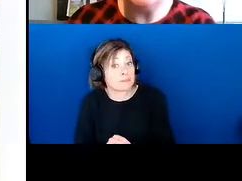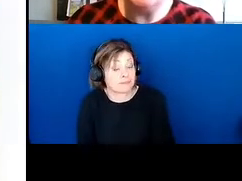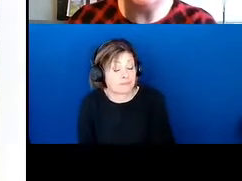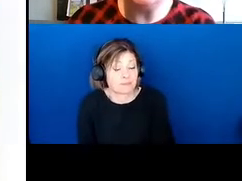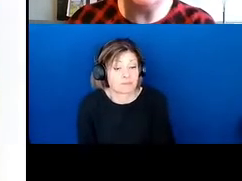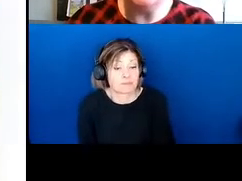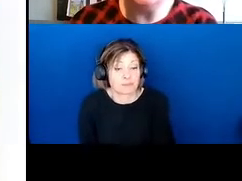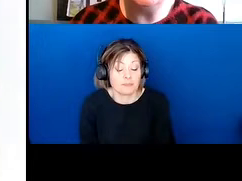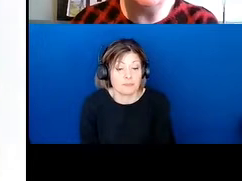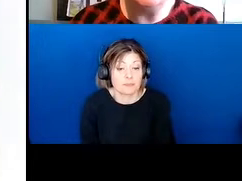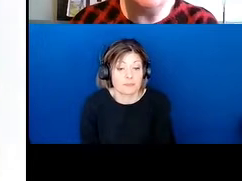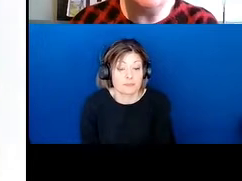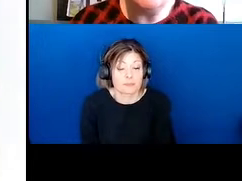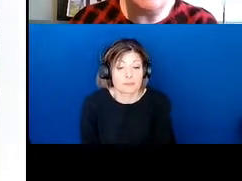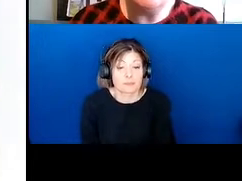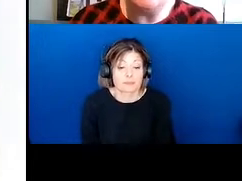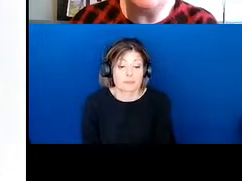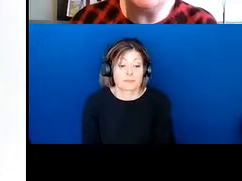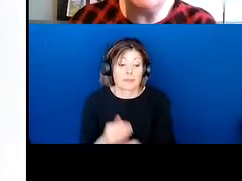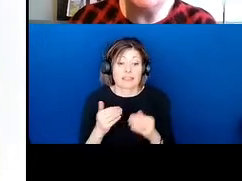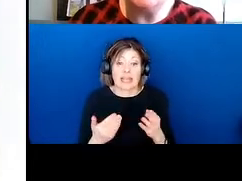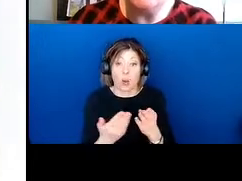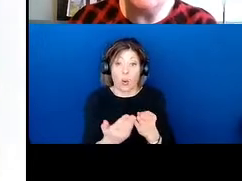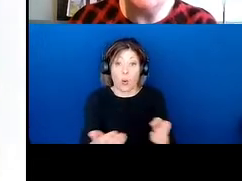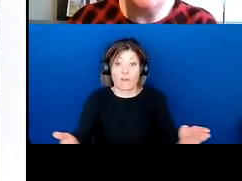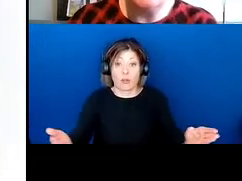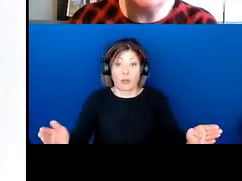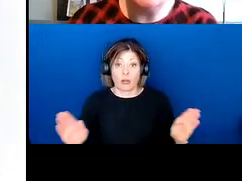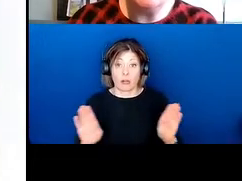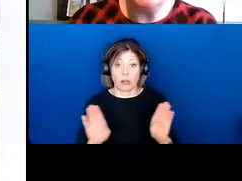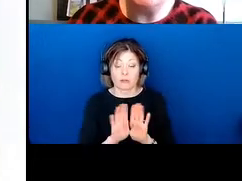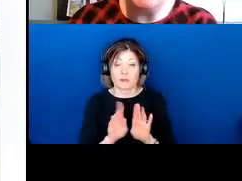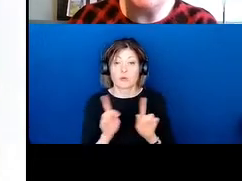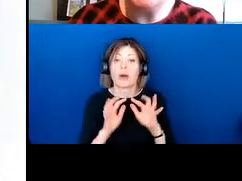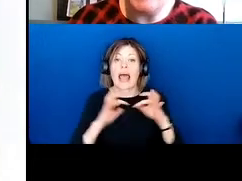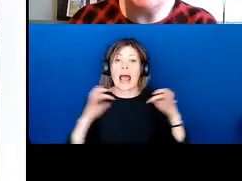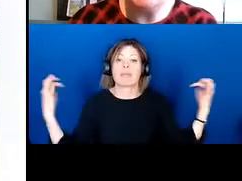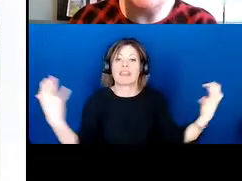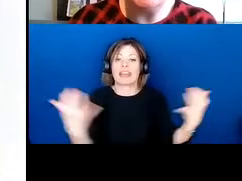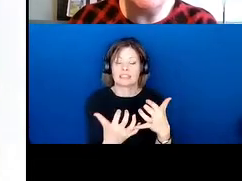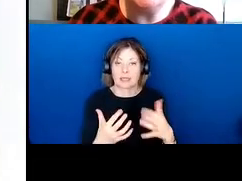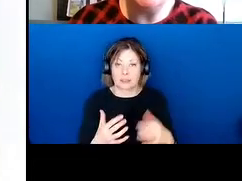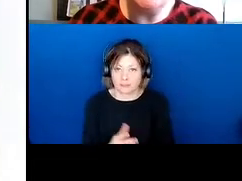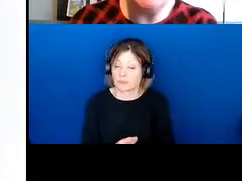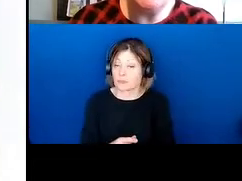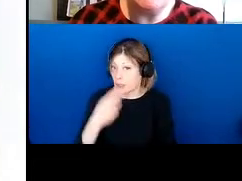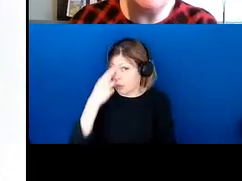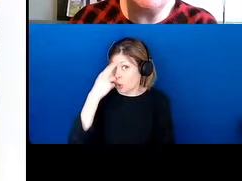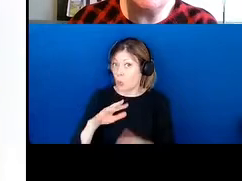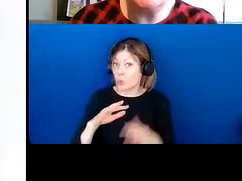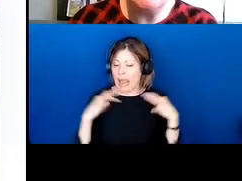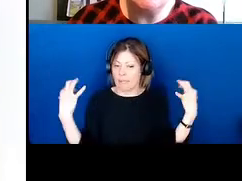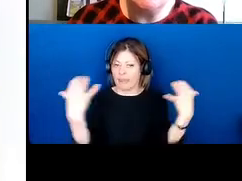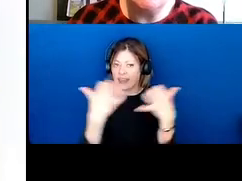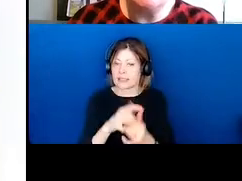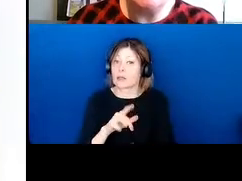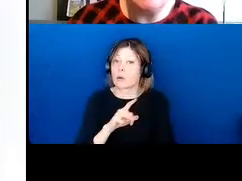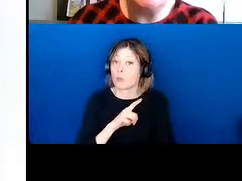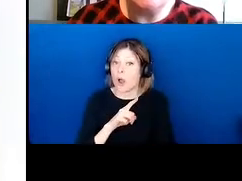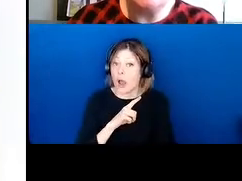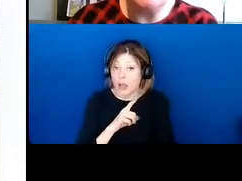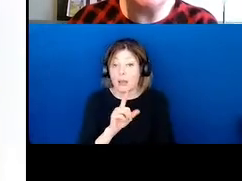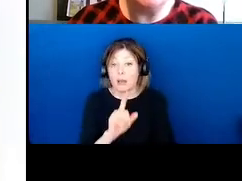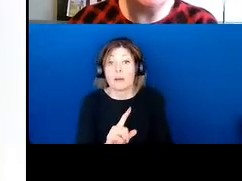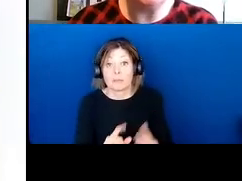Now we turn into the oval lawn of the Amphitheatre, so called because the evergreen trees and bushes surrounding it are